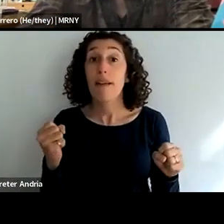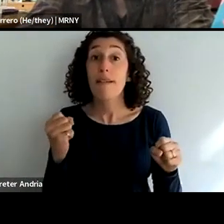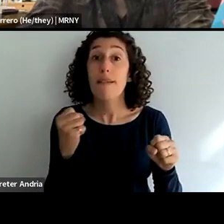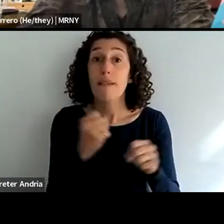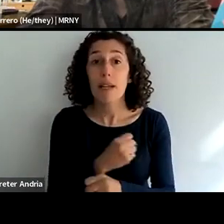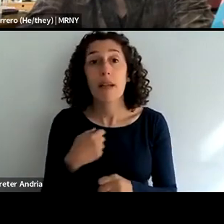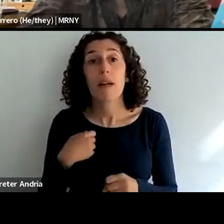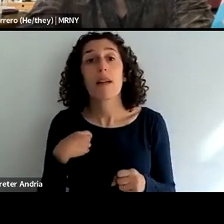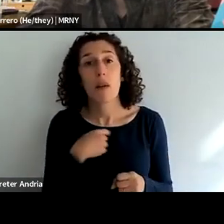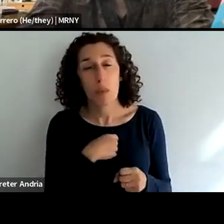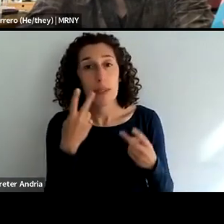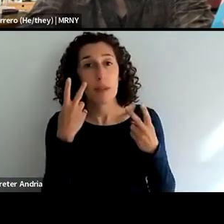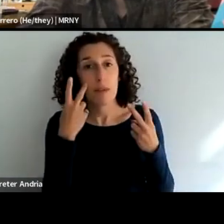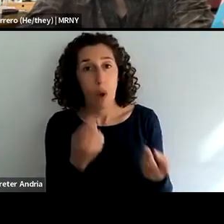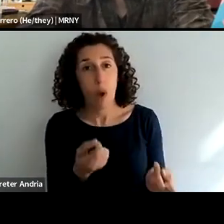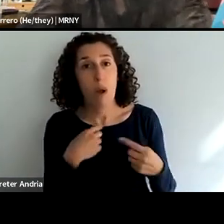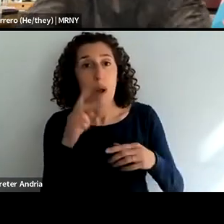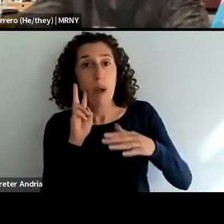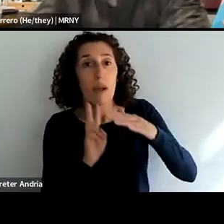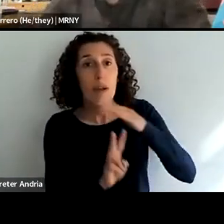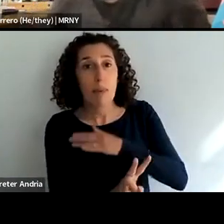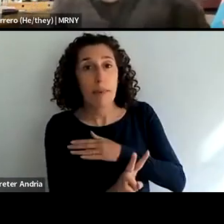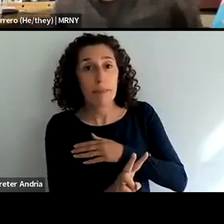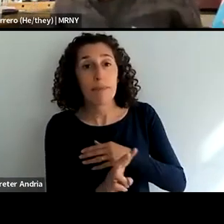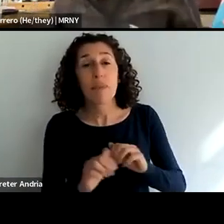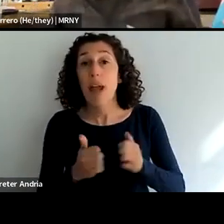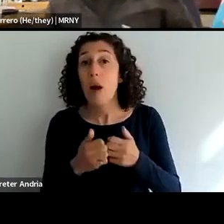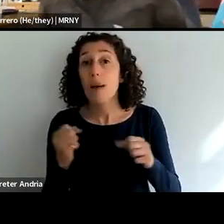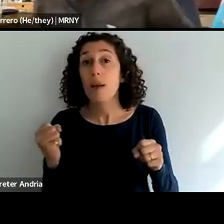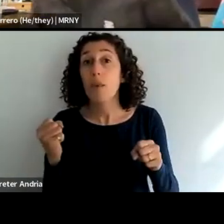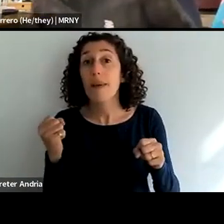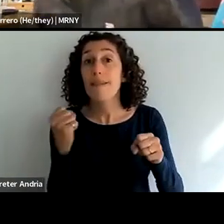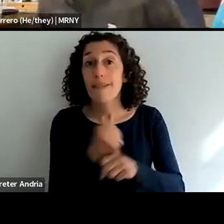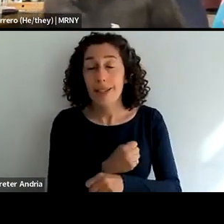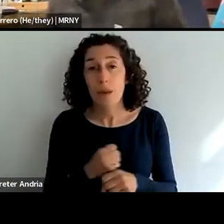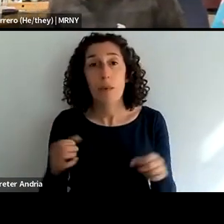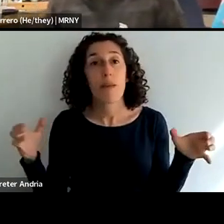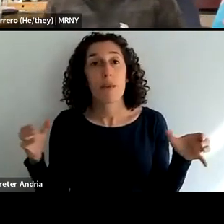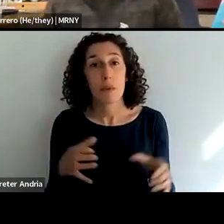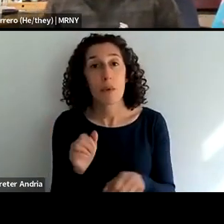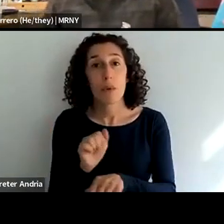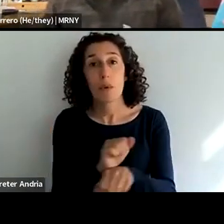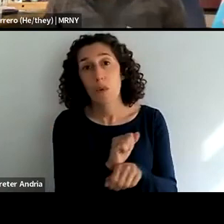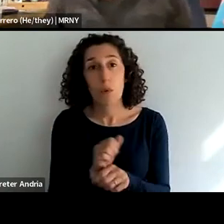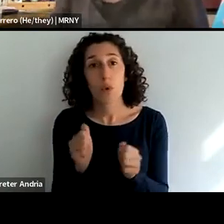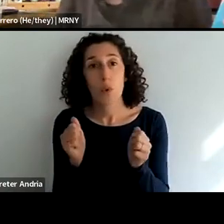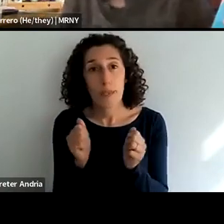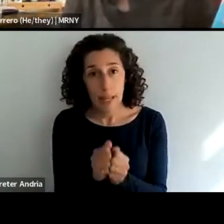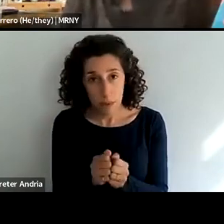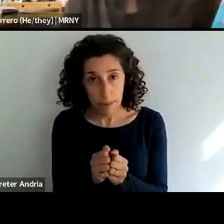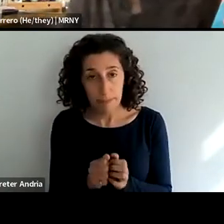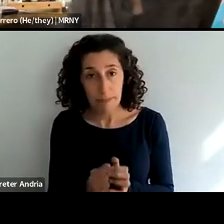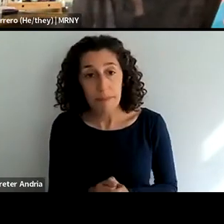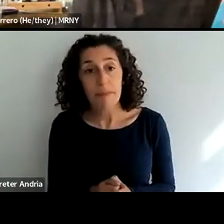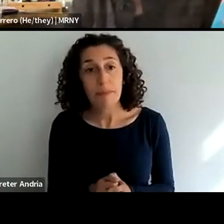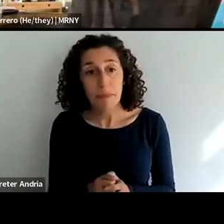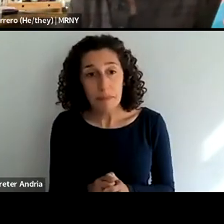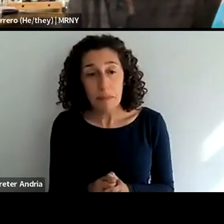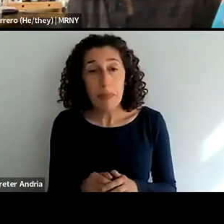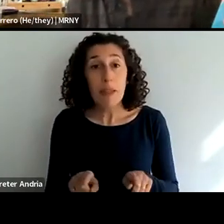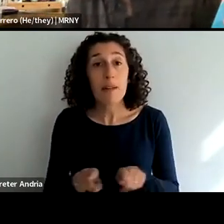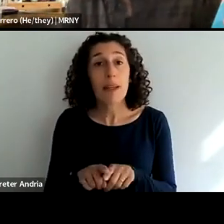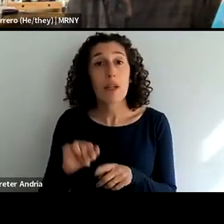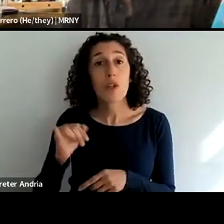together to fight that fight as it comes together. I'm going to echo what Jennifer said. We need to pull together. Not everybody can be